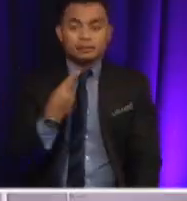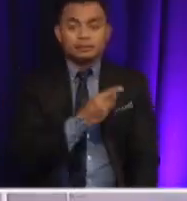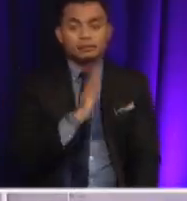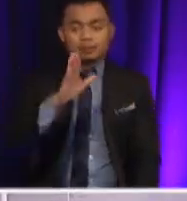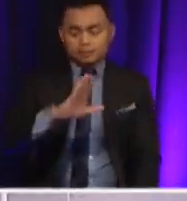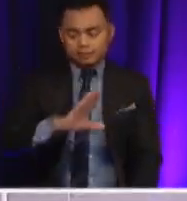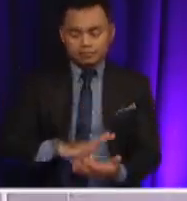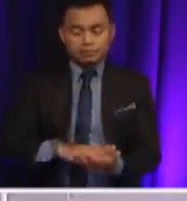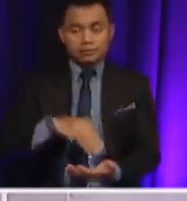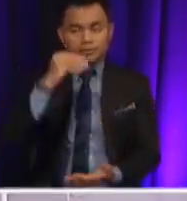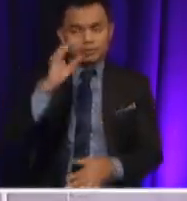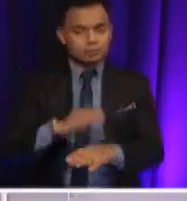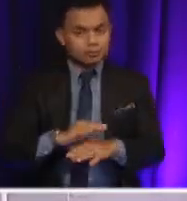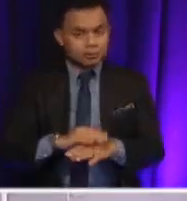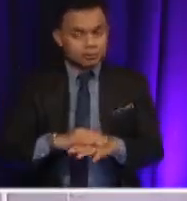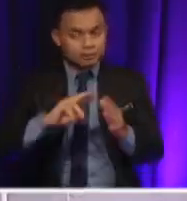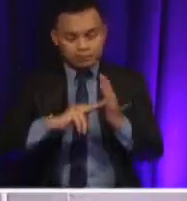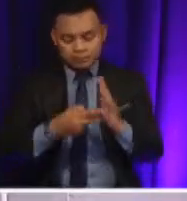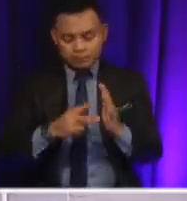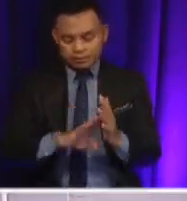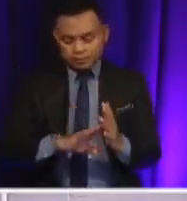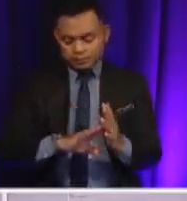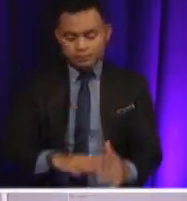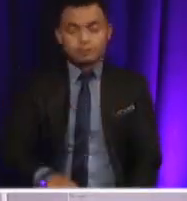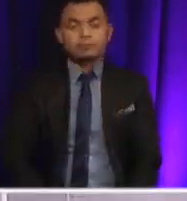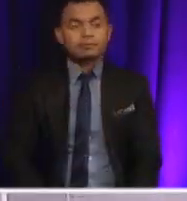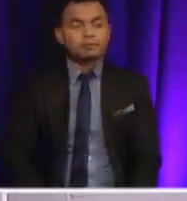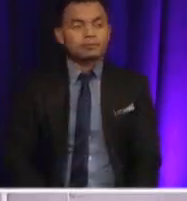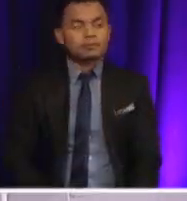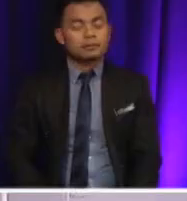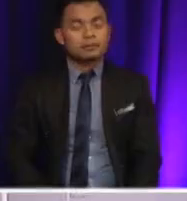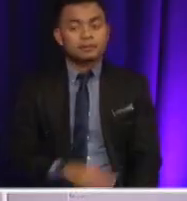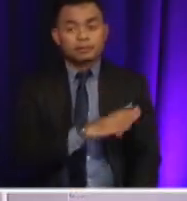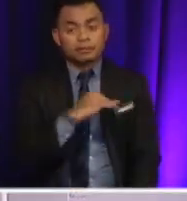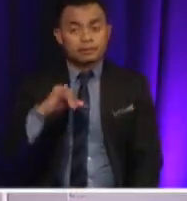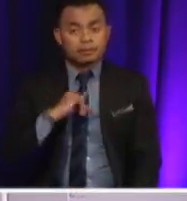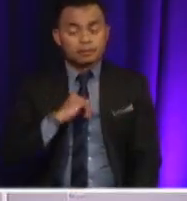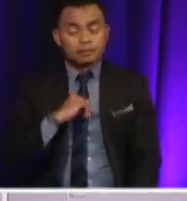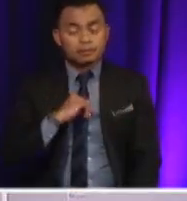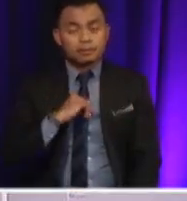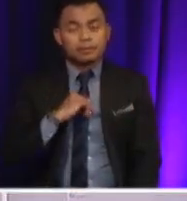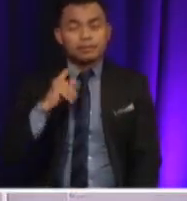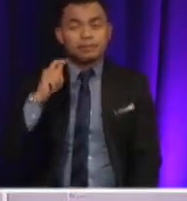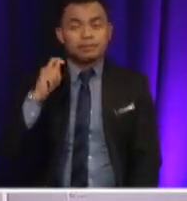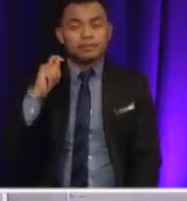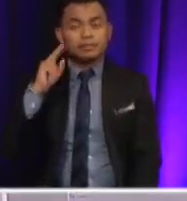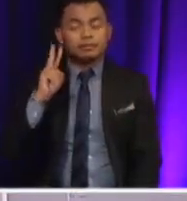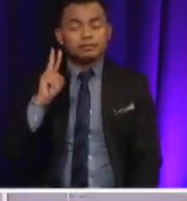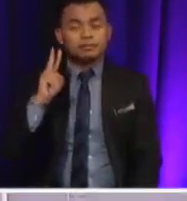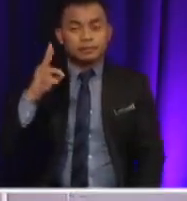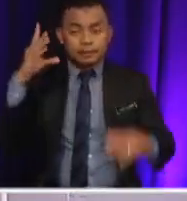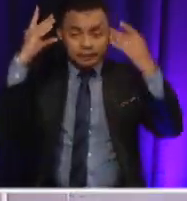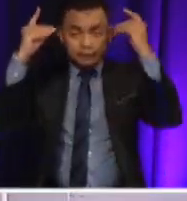meanings behind it and how to express it, most importantly. Together with me, Tivia, here at EduwebTV KPM, and lovely